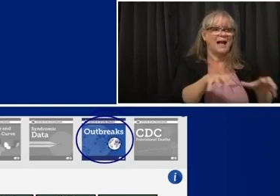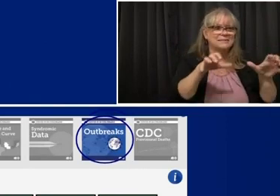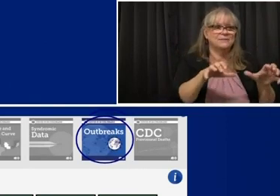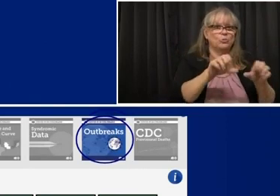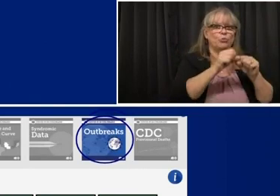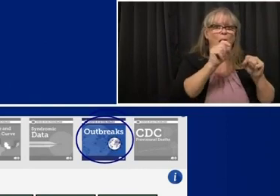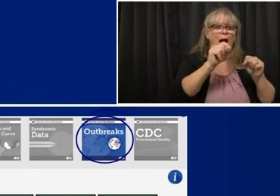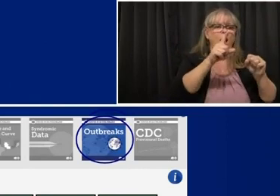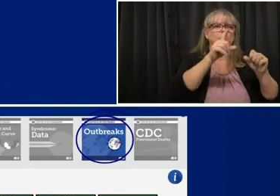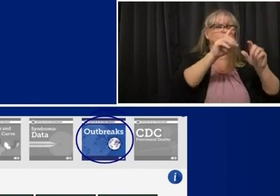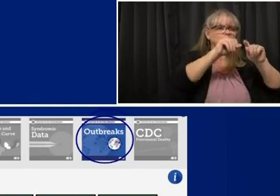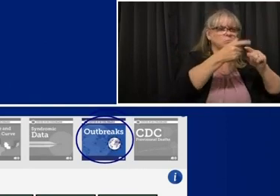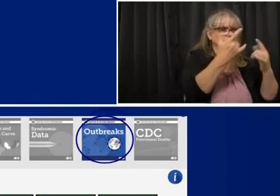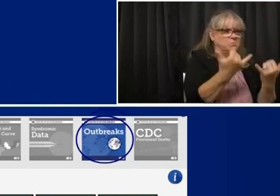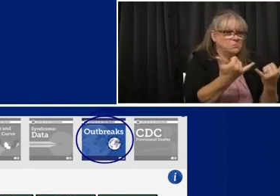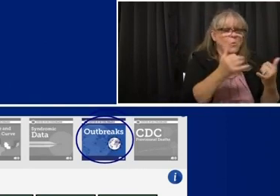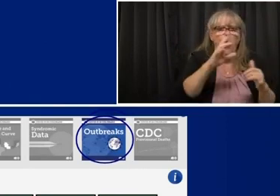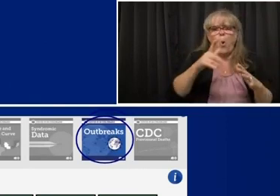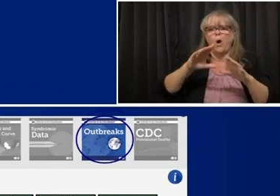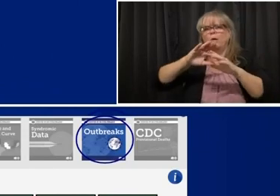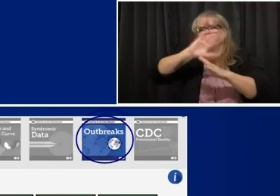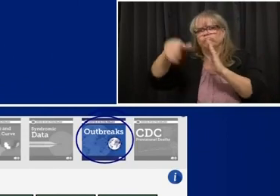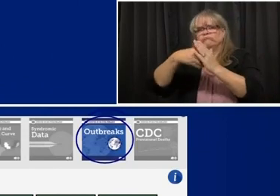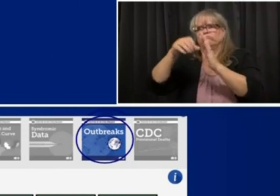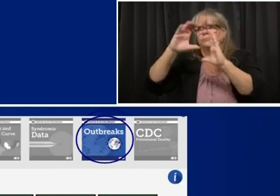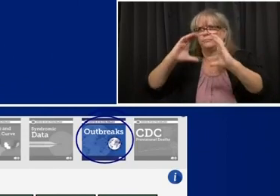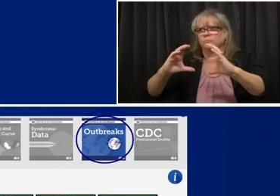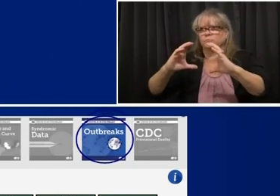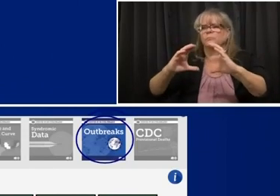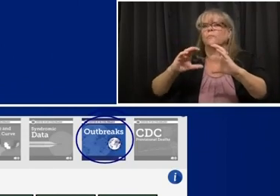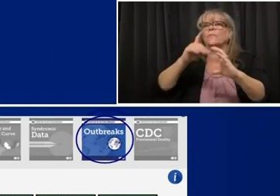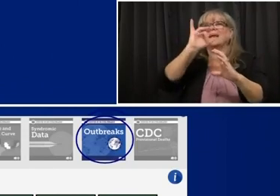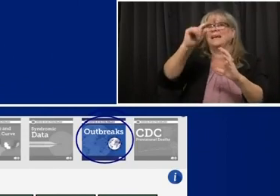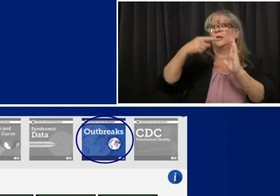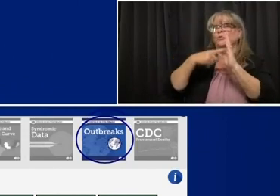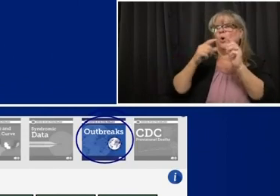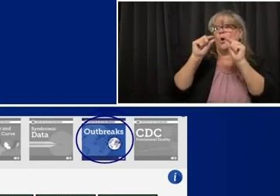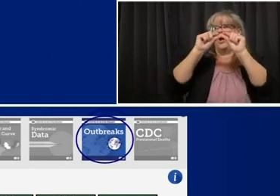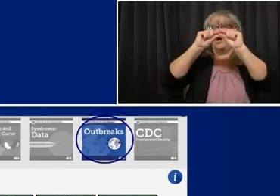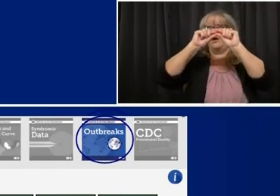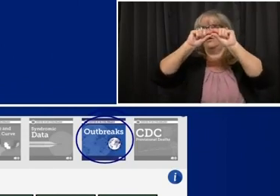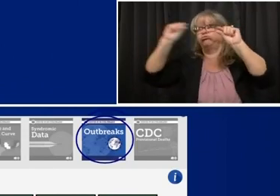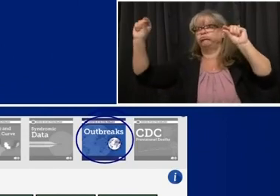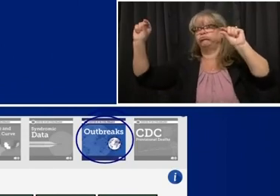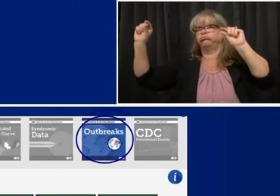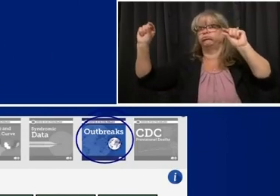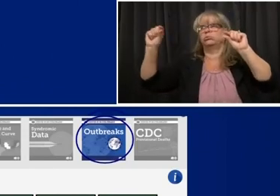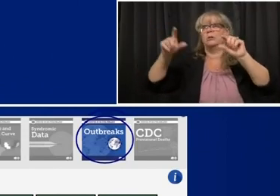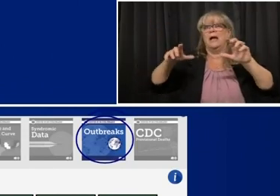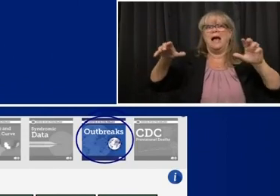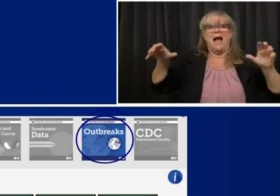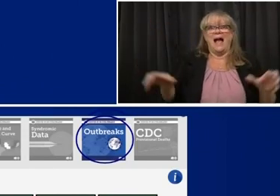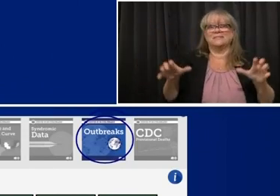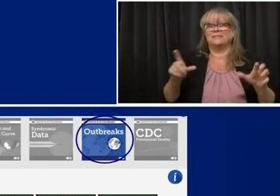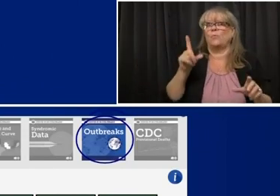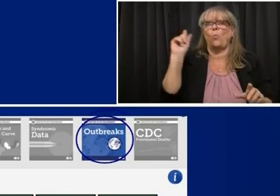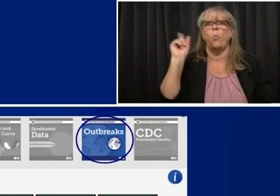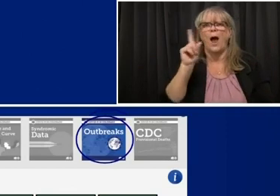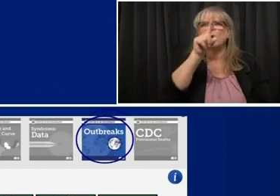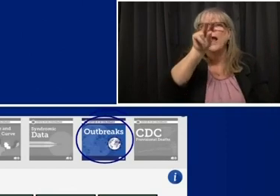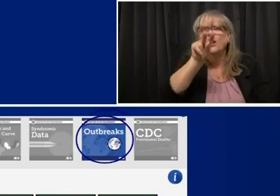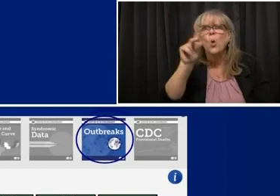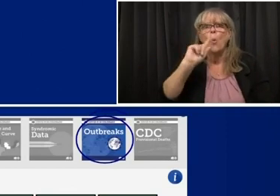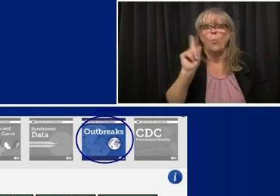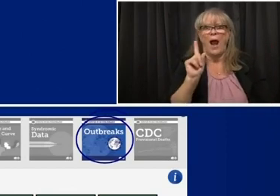is county level data that's showing you outbreaks, but it is only outbreaks that are currently active in these counties. And so you can see, based on the color and